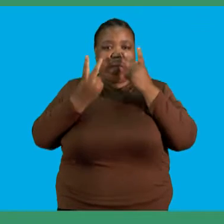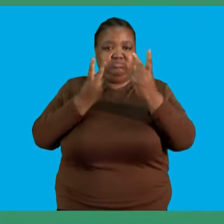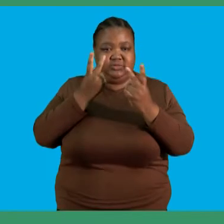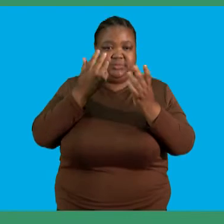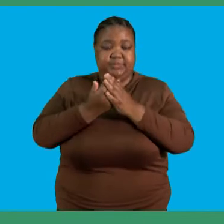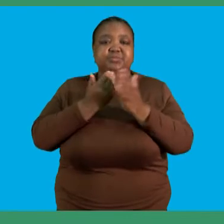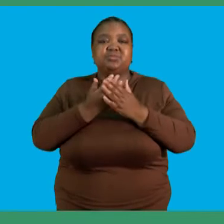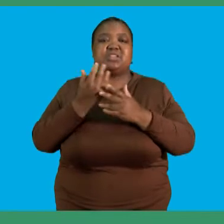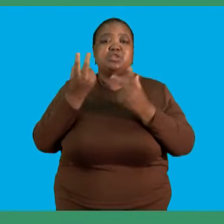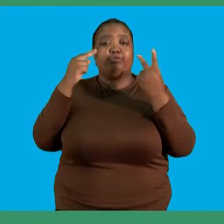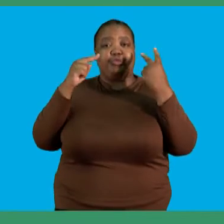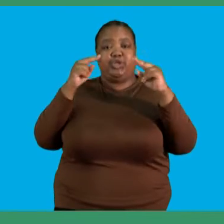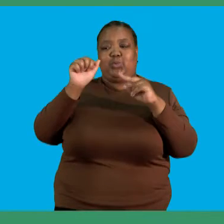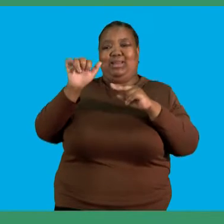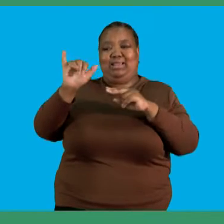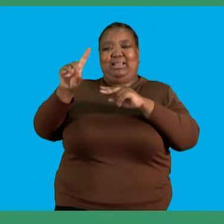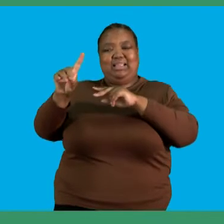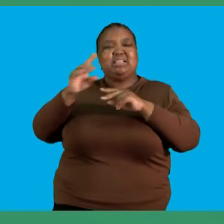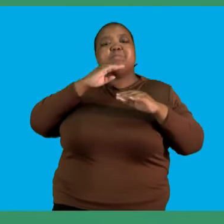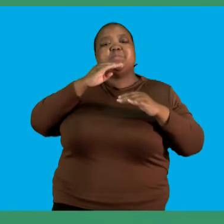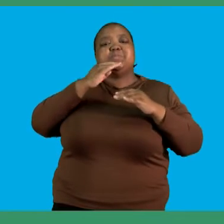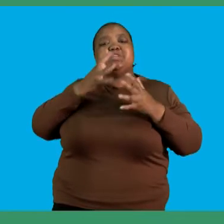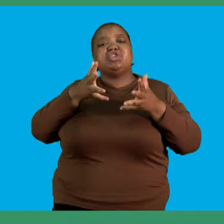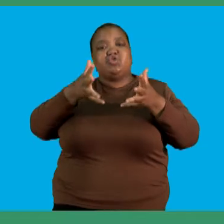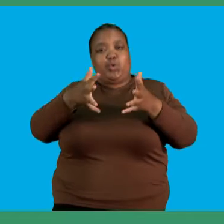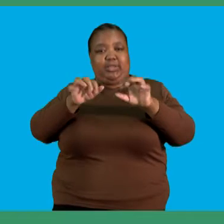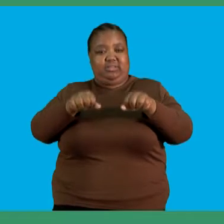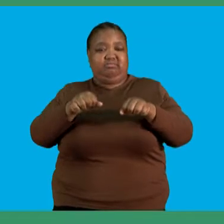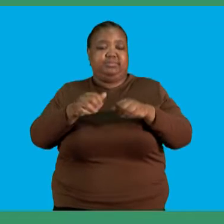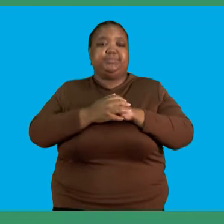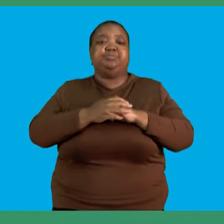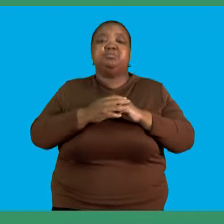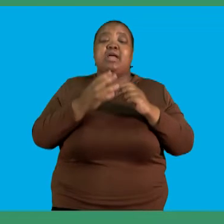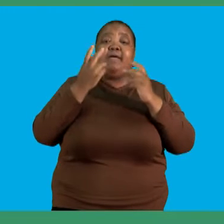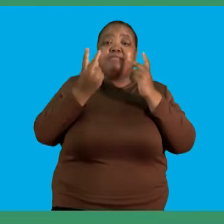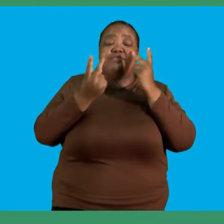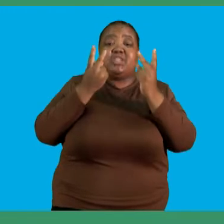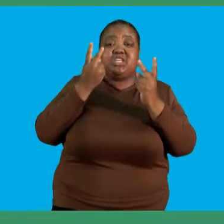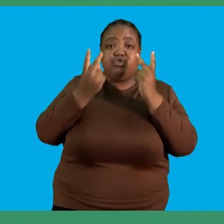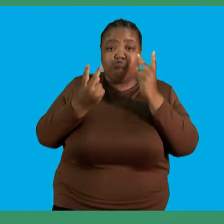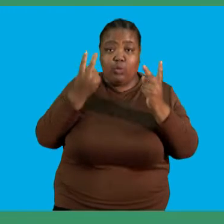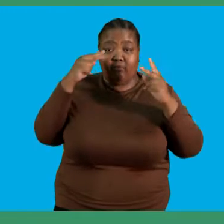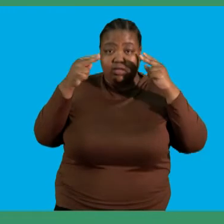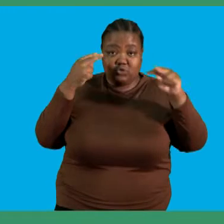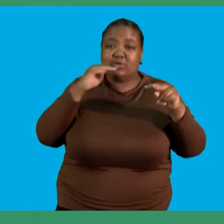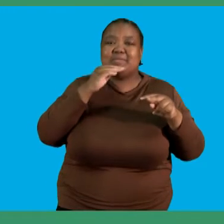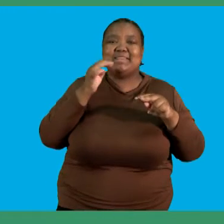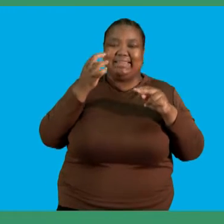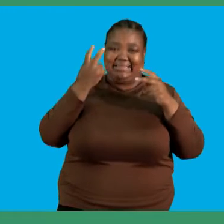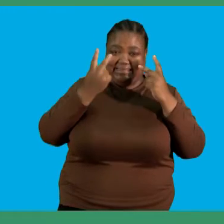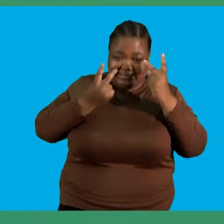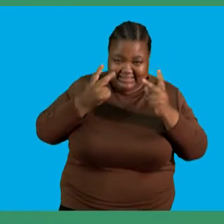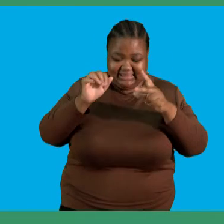So that is what we mean with visual aids. Visual has to do with seeing, aid has to do with help.